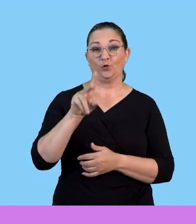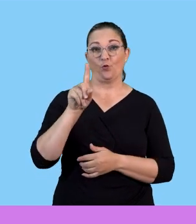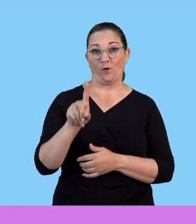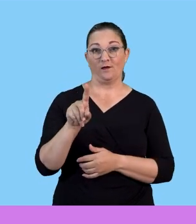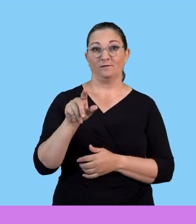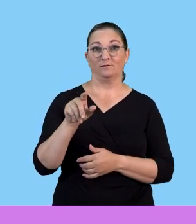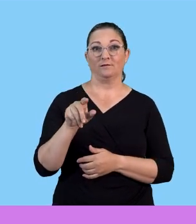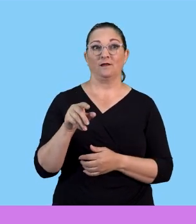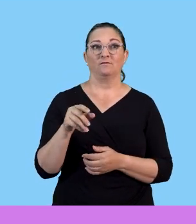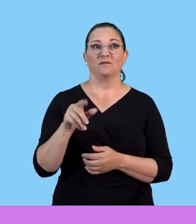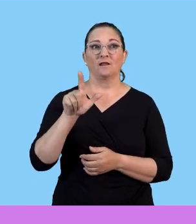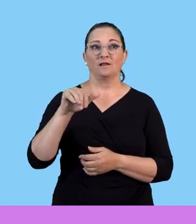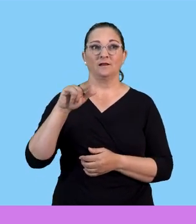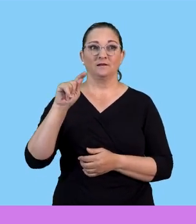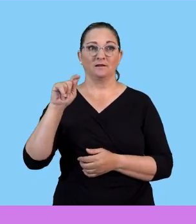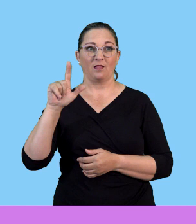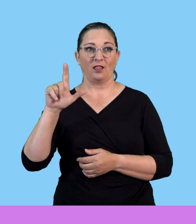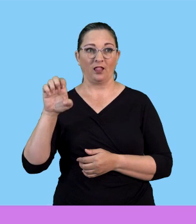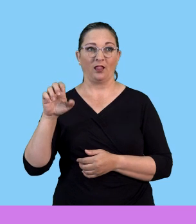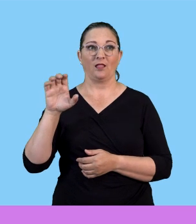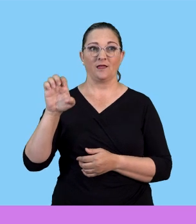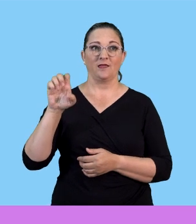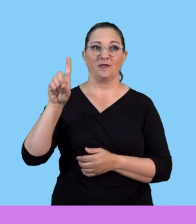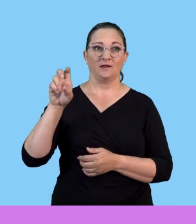Eden Estate, Steve Biko Street.